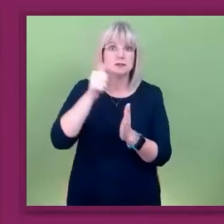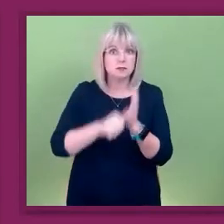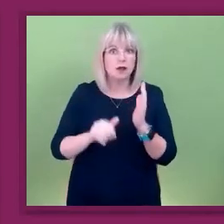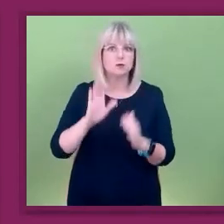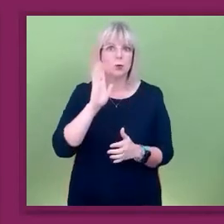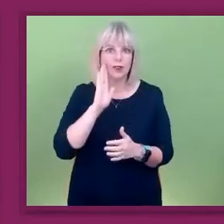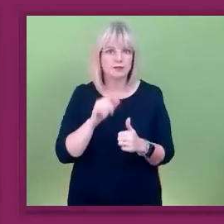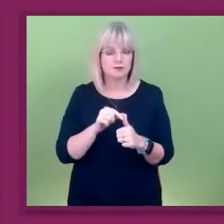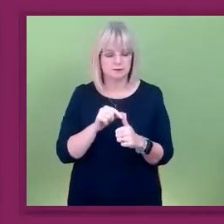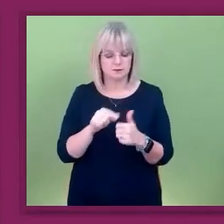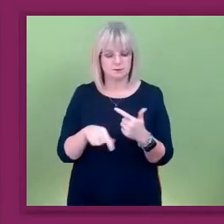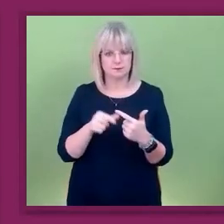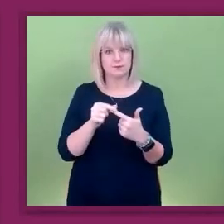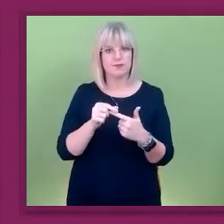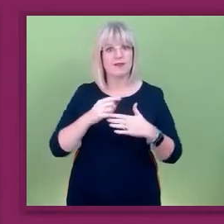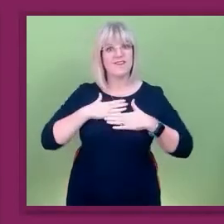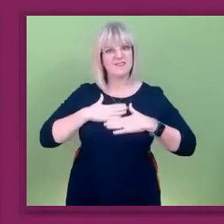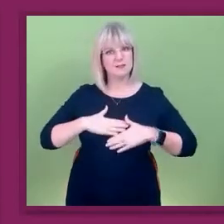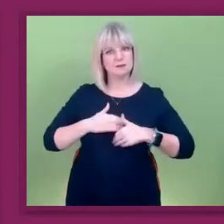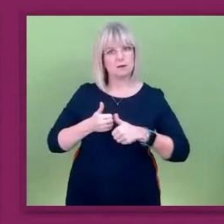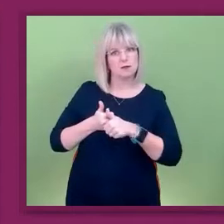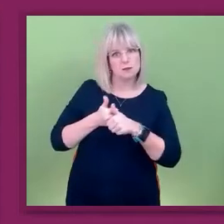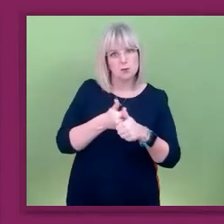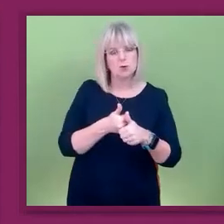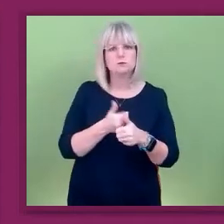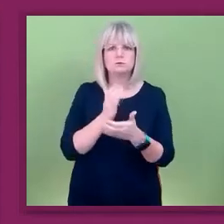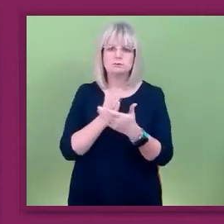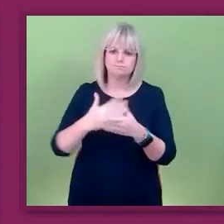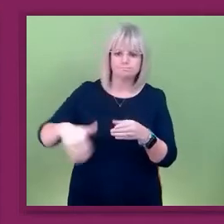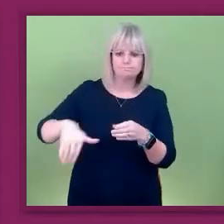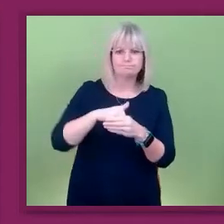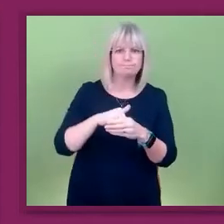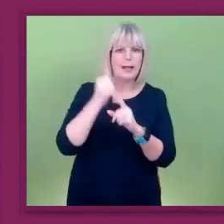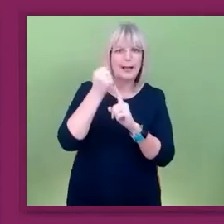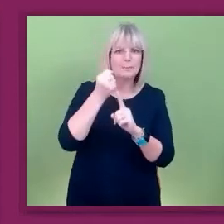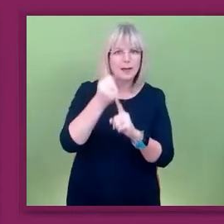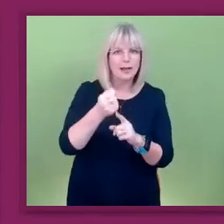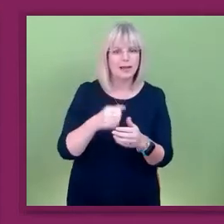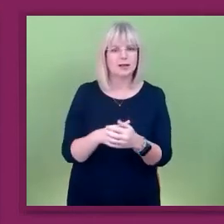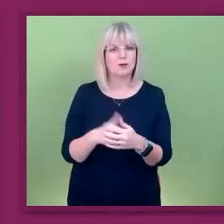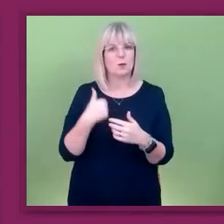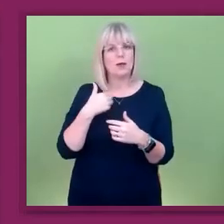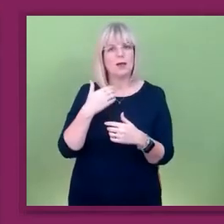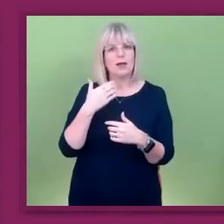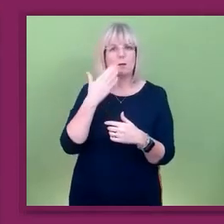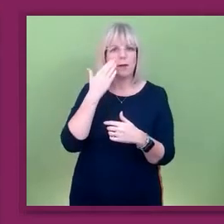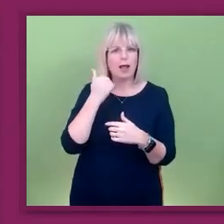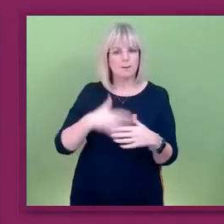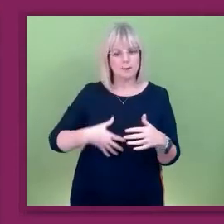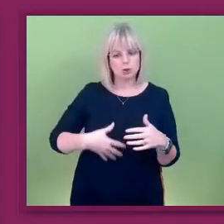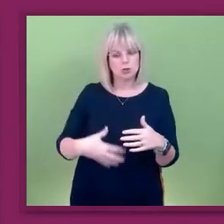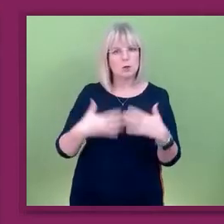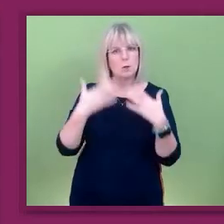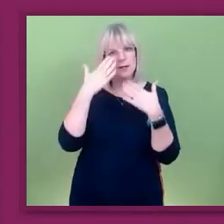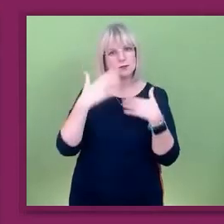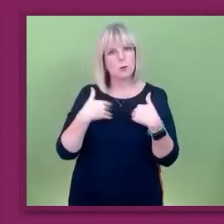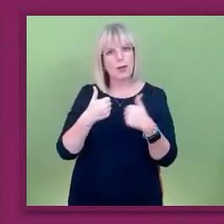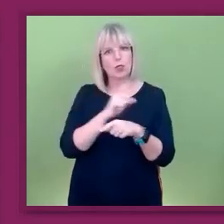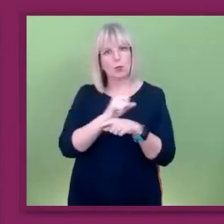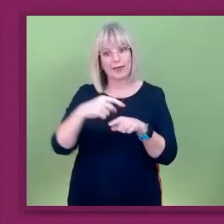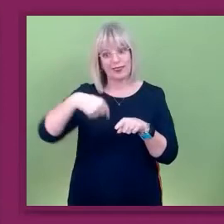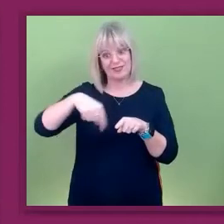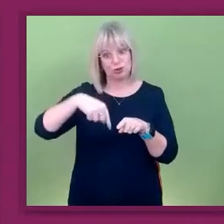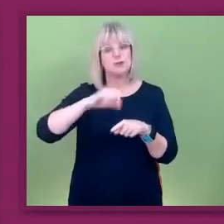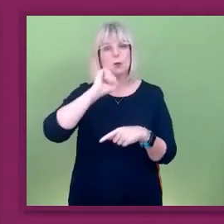support, definitely take part in the campaign. So, we're having Black Maternal Mental Health Week, Awareness Week this year. Take part in the campaign,